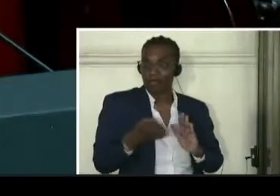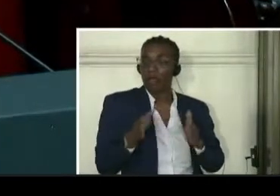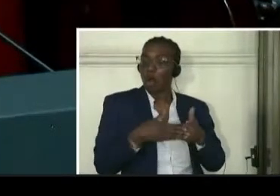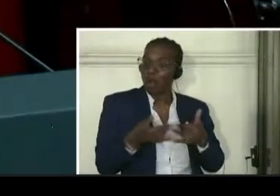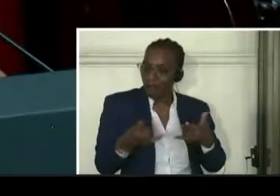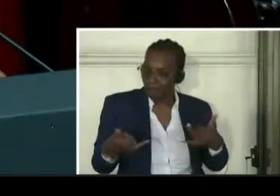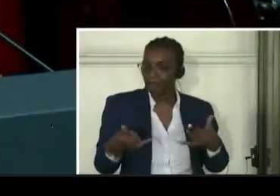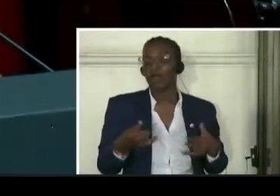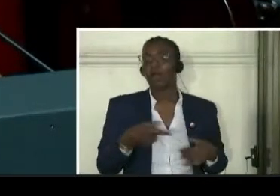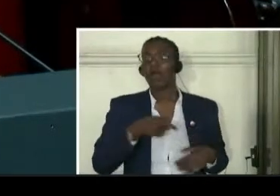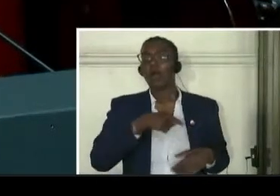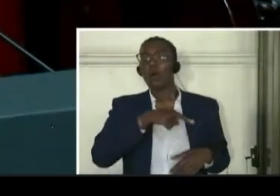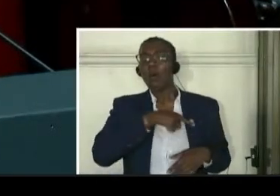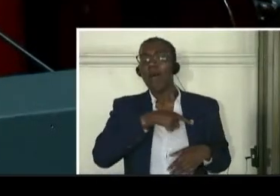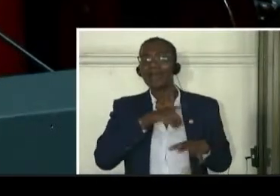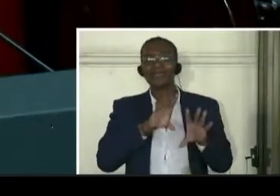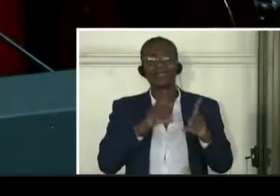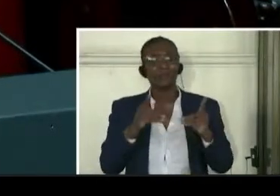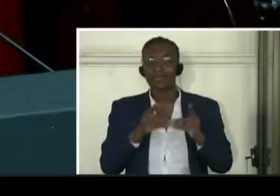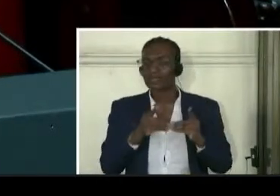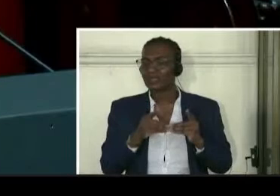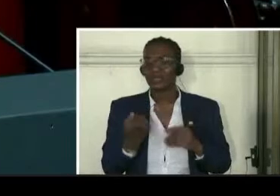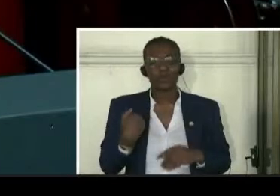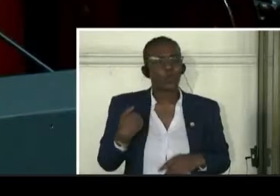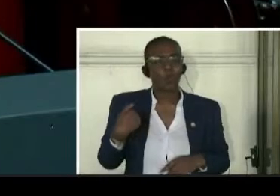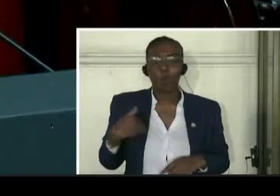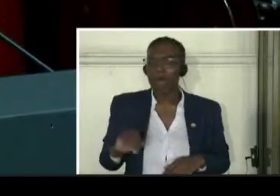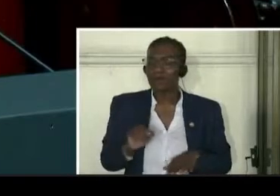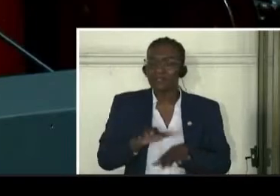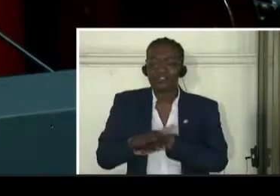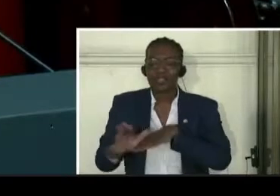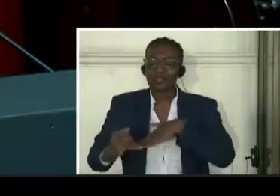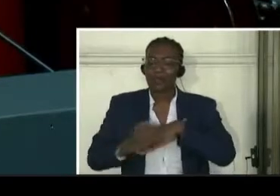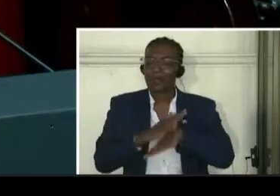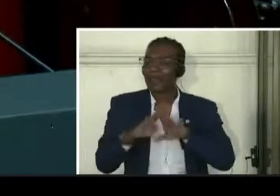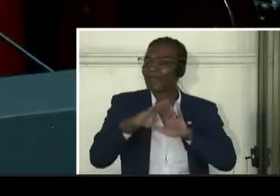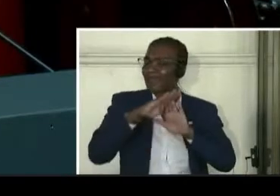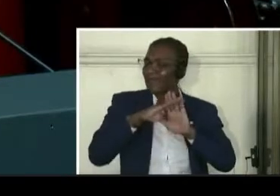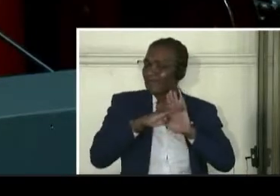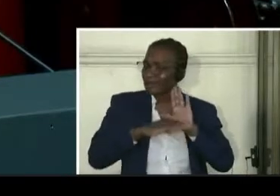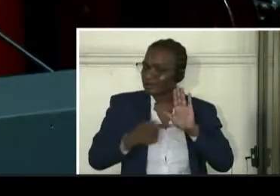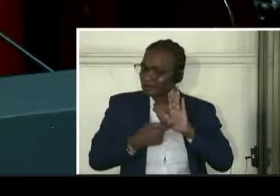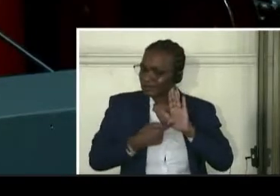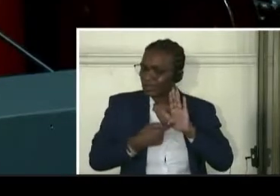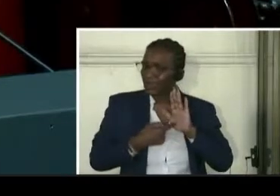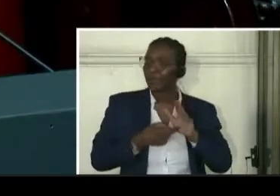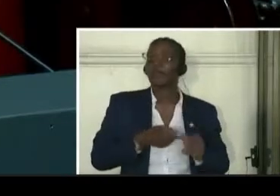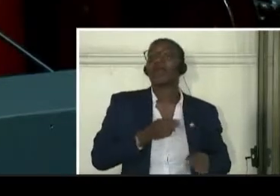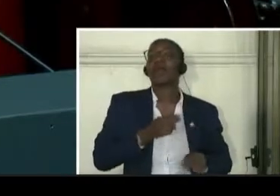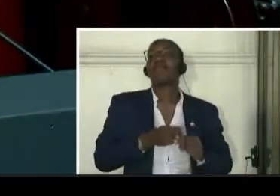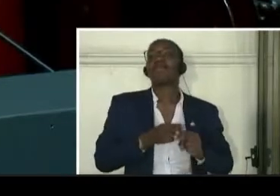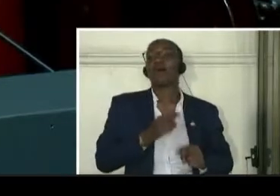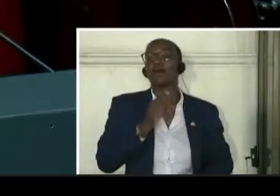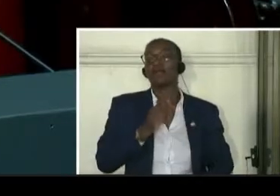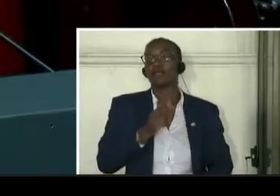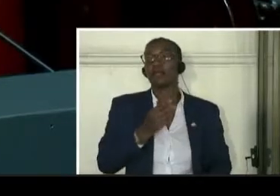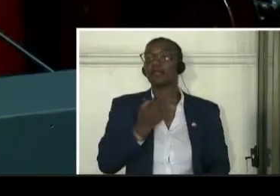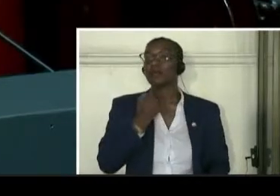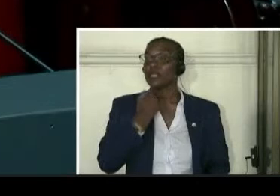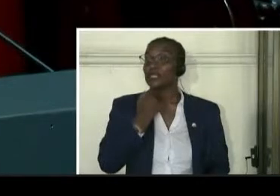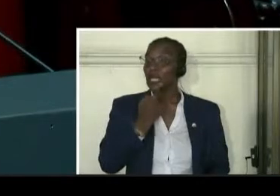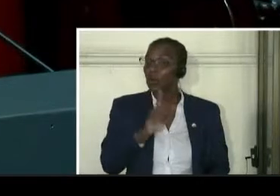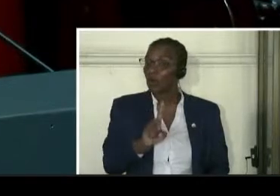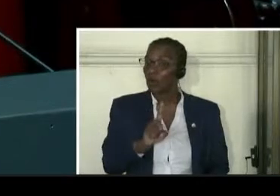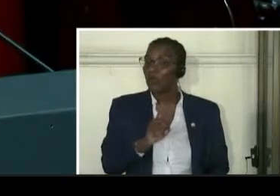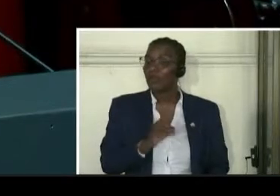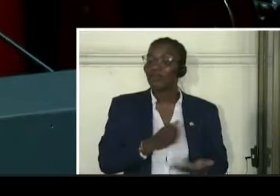list. Why would this department not want a transparent list? And finally, I'm reminded of